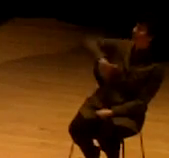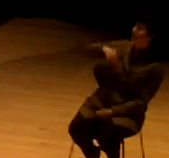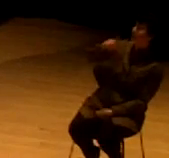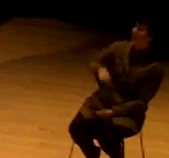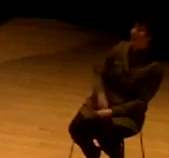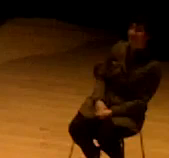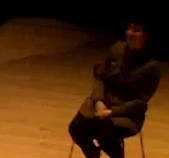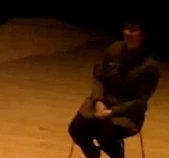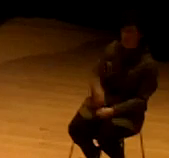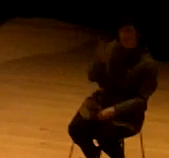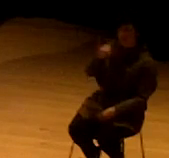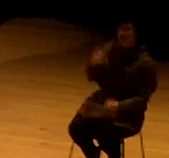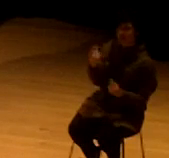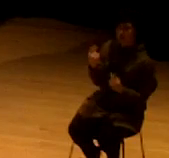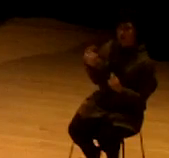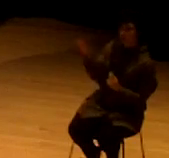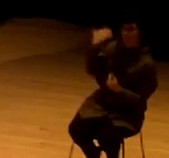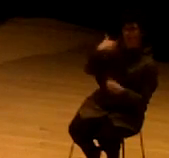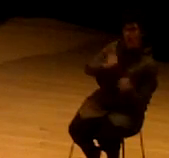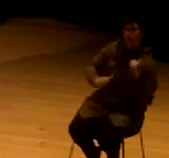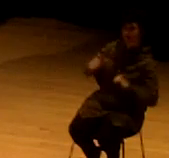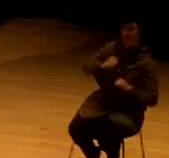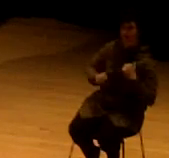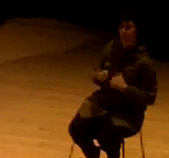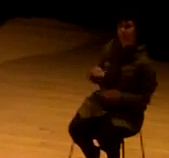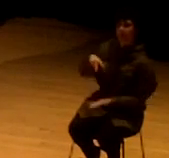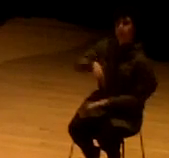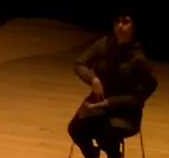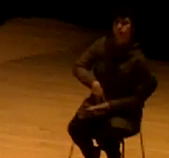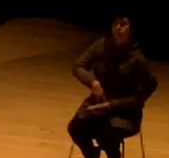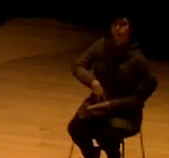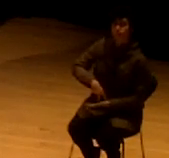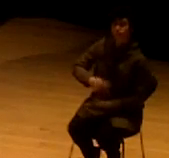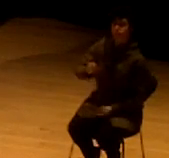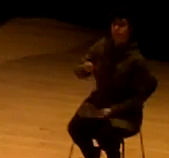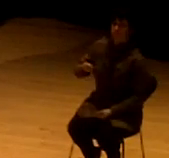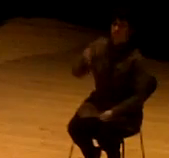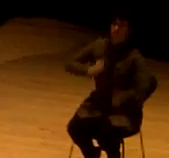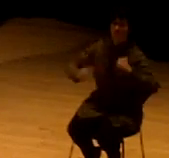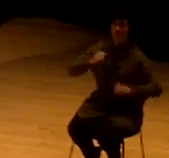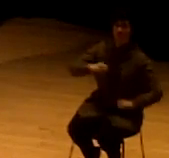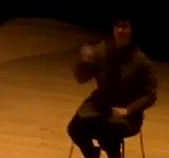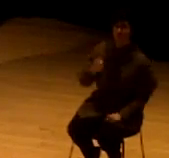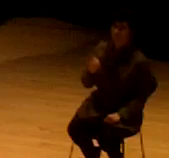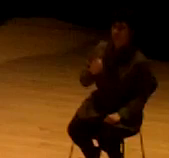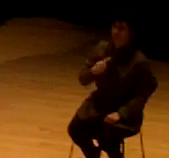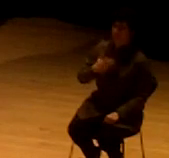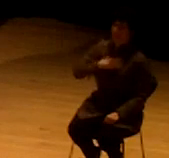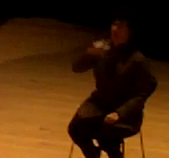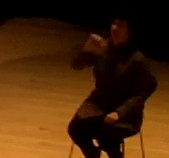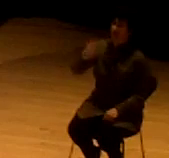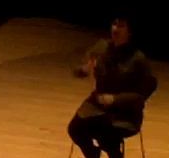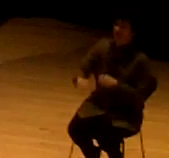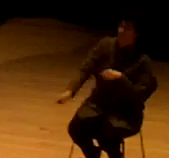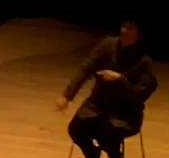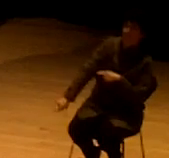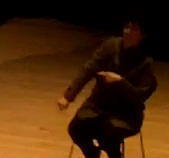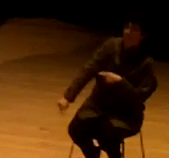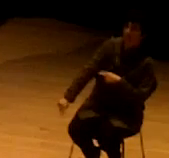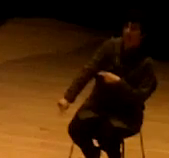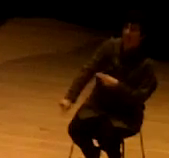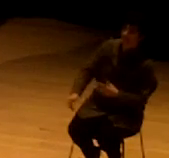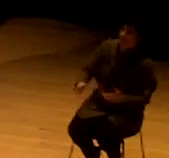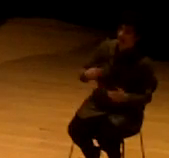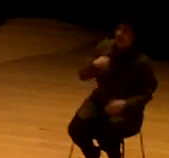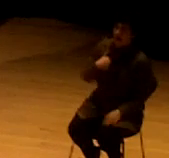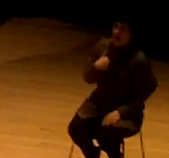be shaking, and I wouldn't acknowledge it. I would get stuck, like my body wouldn't let me move. And so I'd do it in this weird, you know, I'd